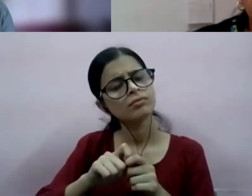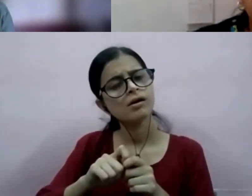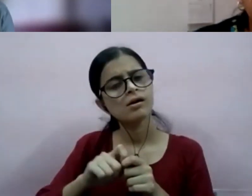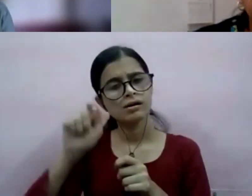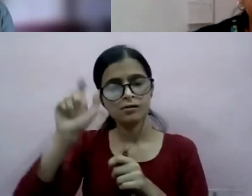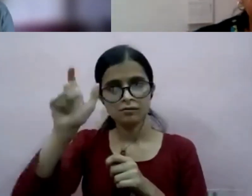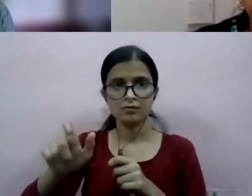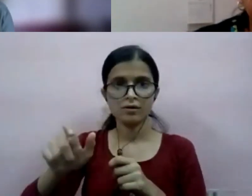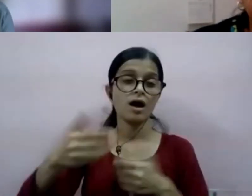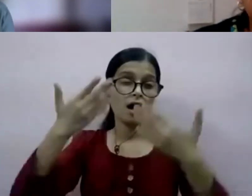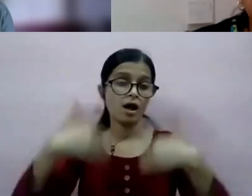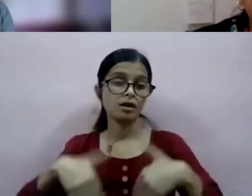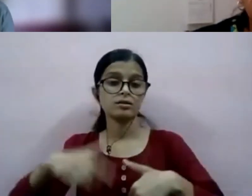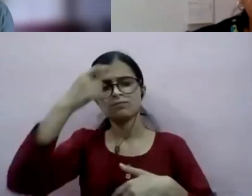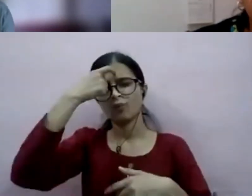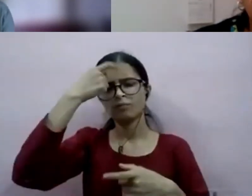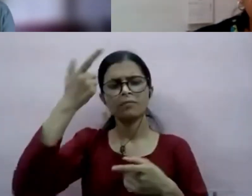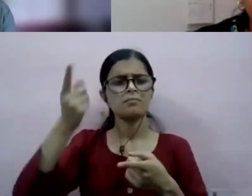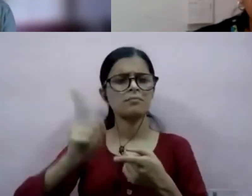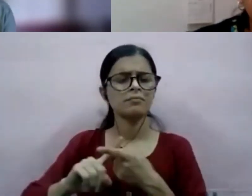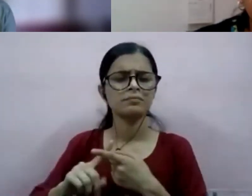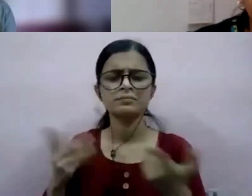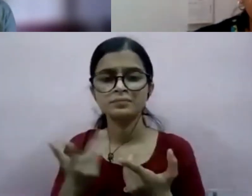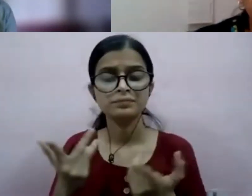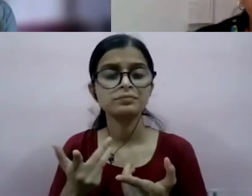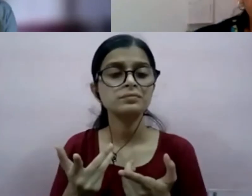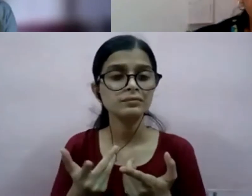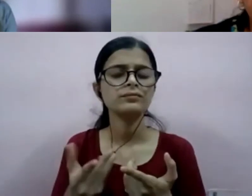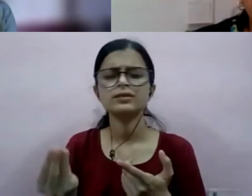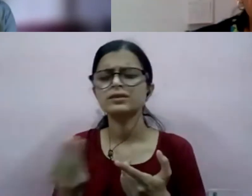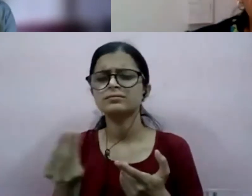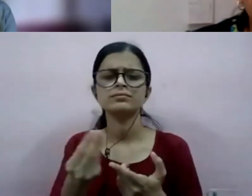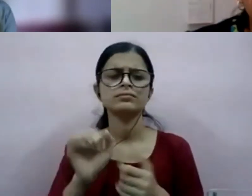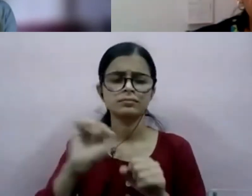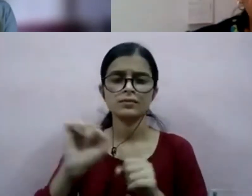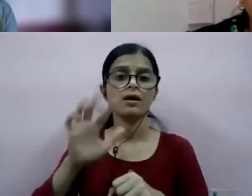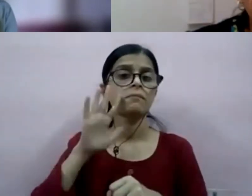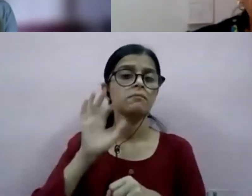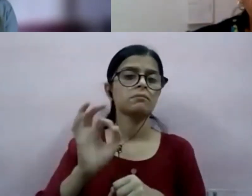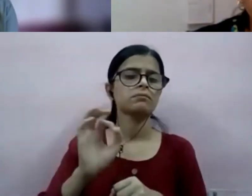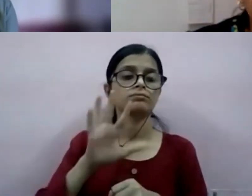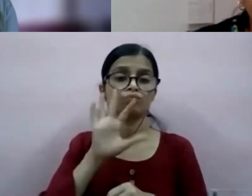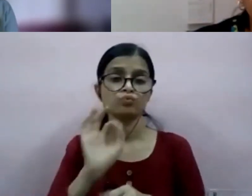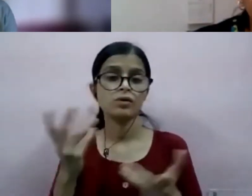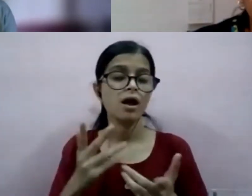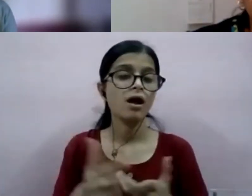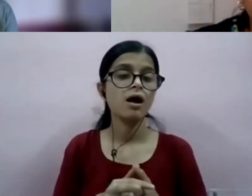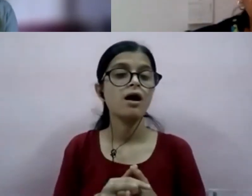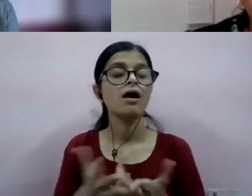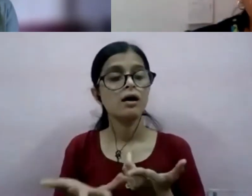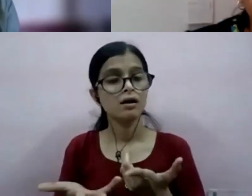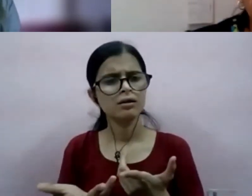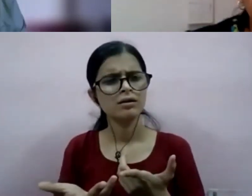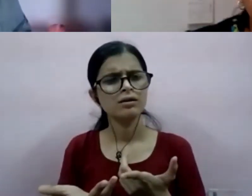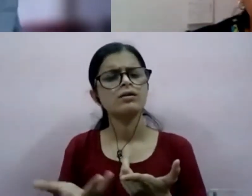health problems, I think you show how you can use this approach within critical realism. And much of the work, much of the, you know, one of the